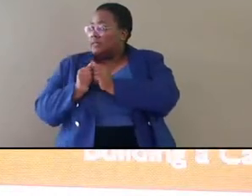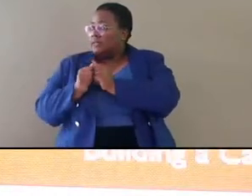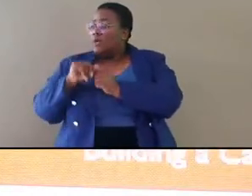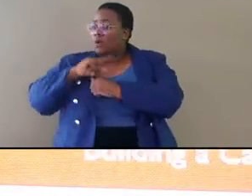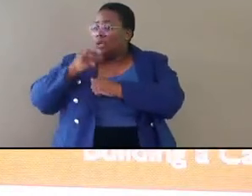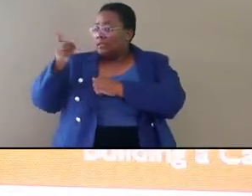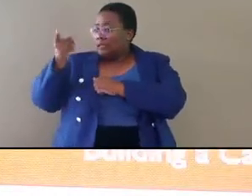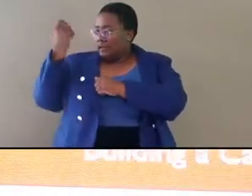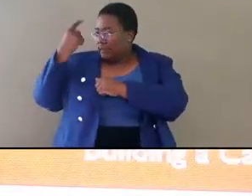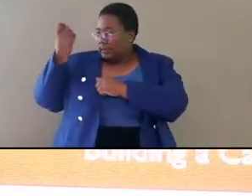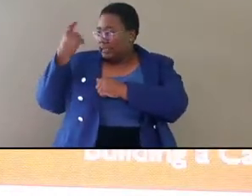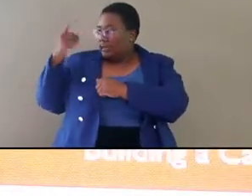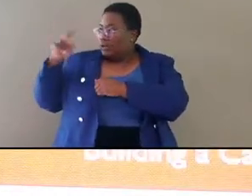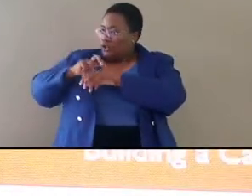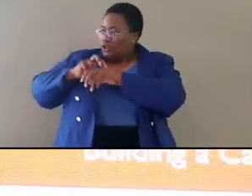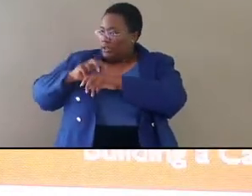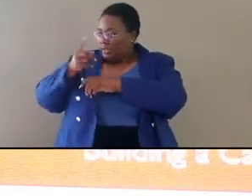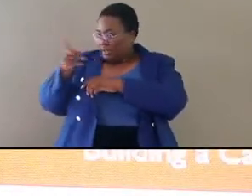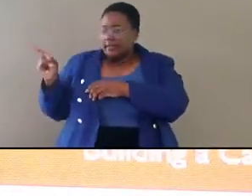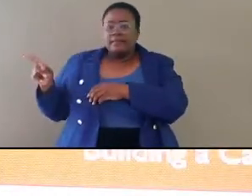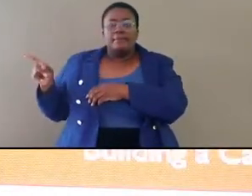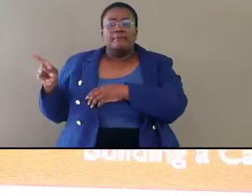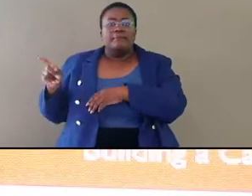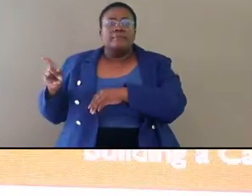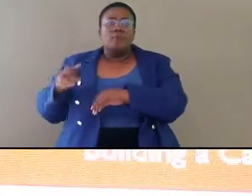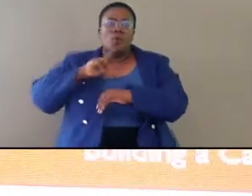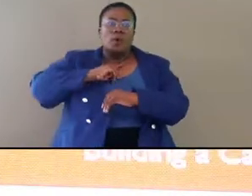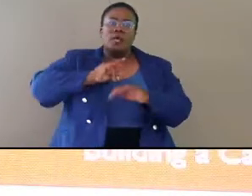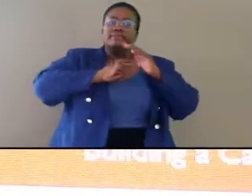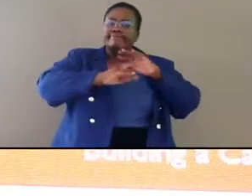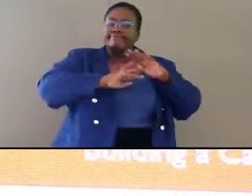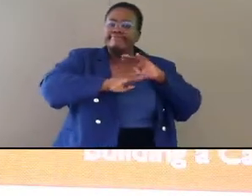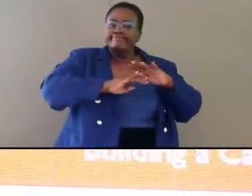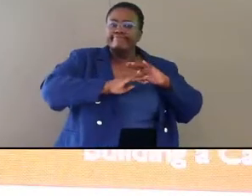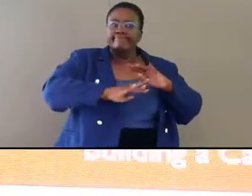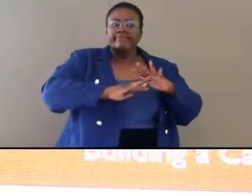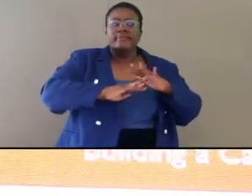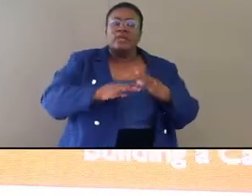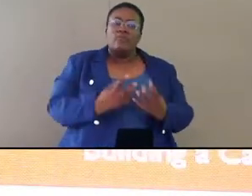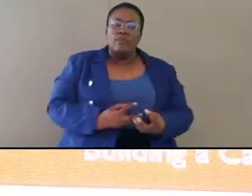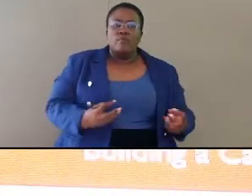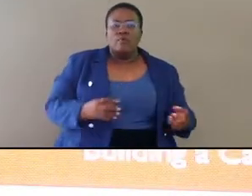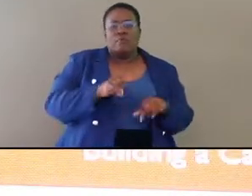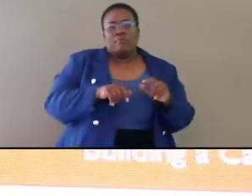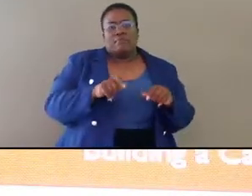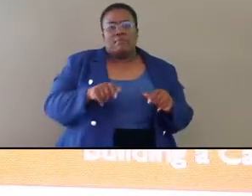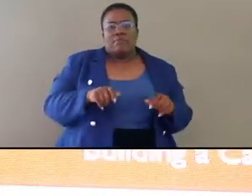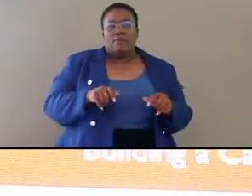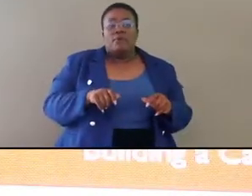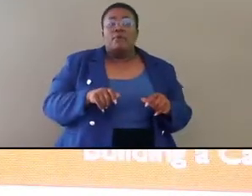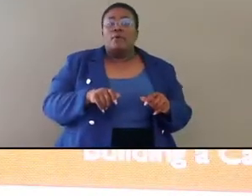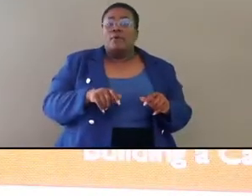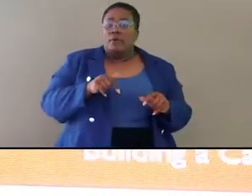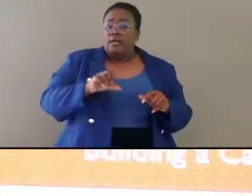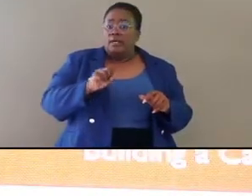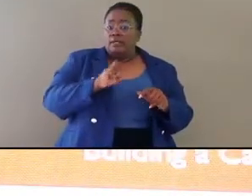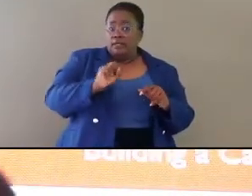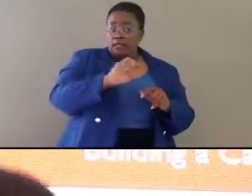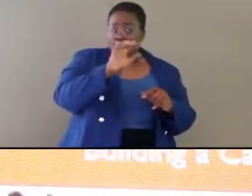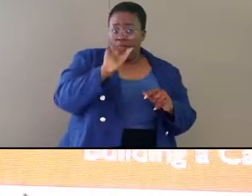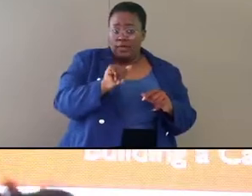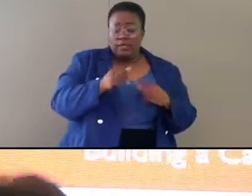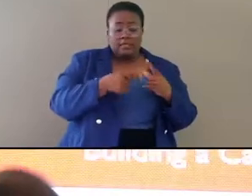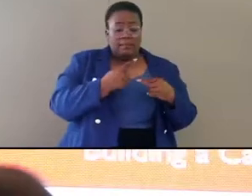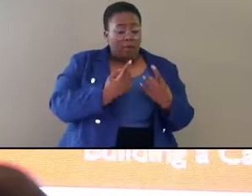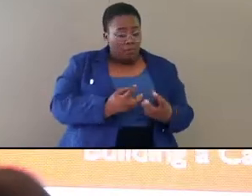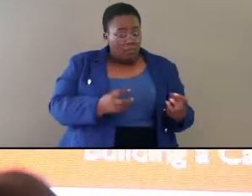understands, you know, the vision, because she's passionate about the poor in the country, or the people of this country. It's not only about the